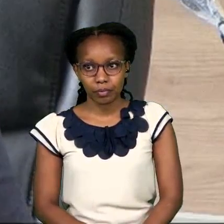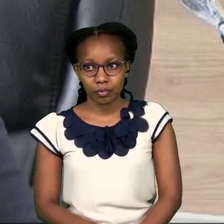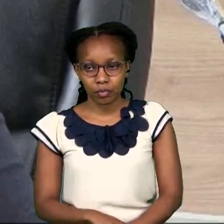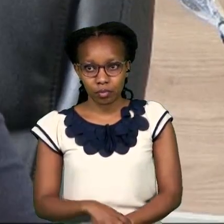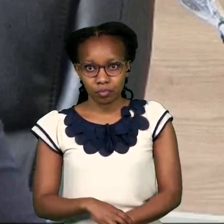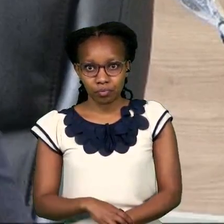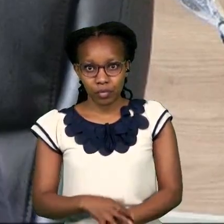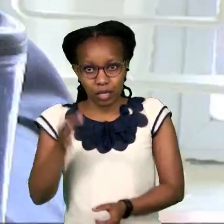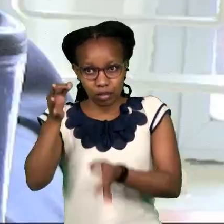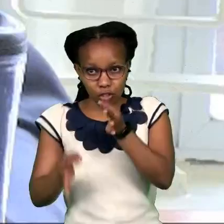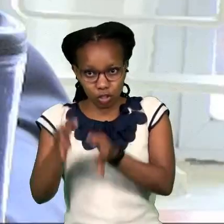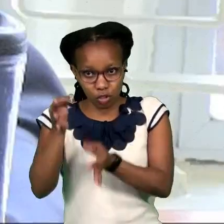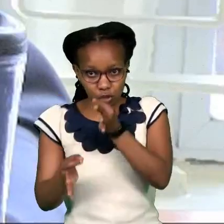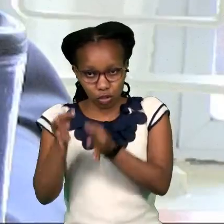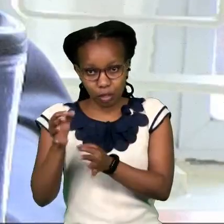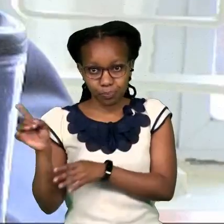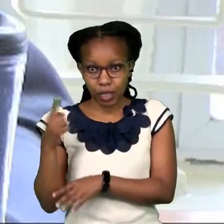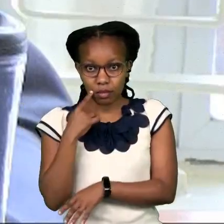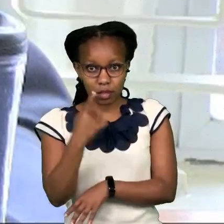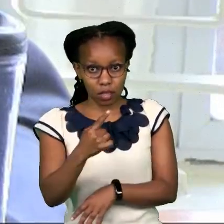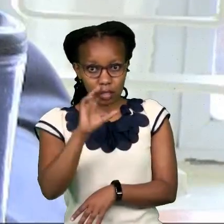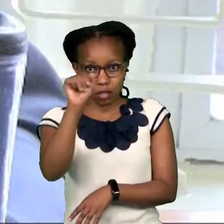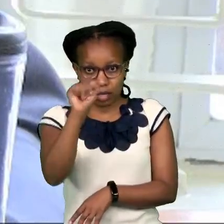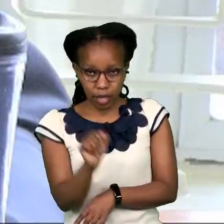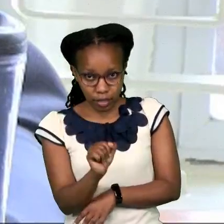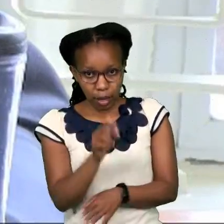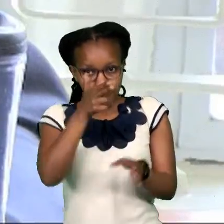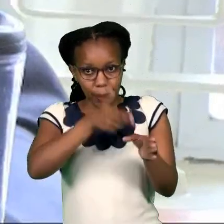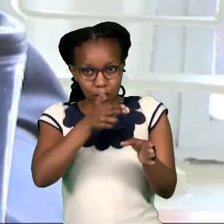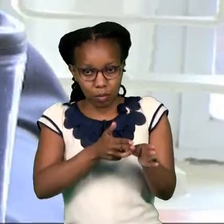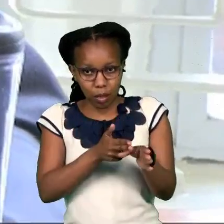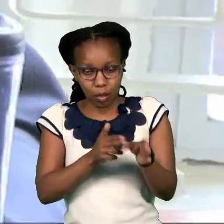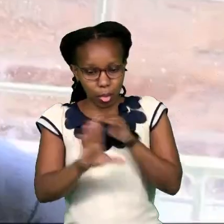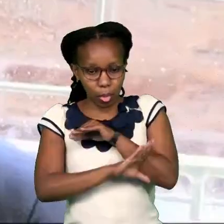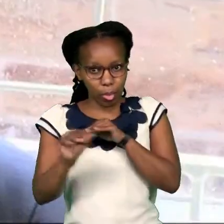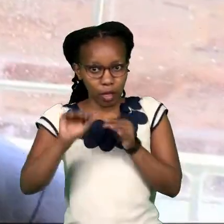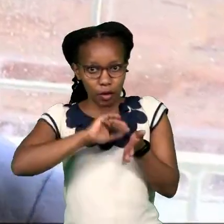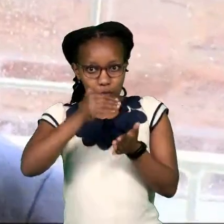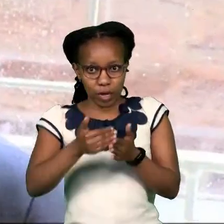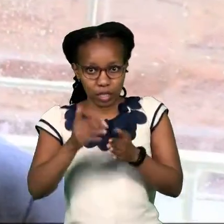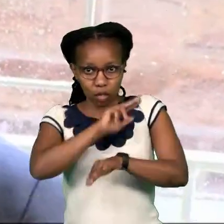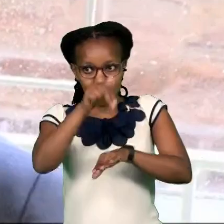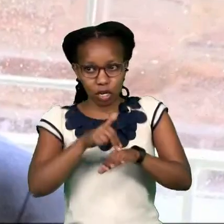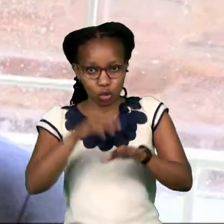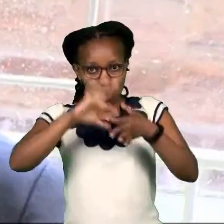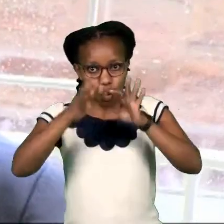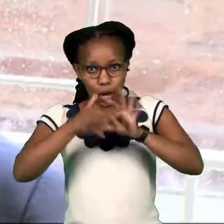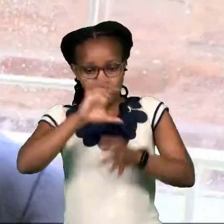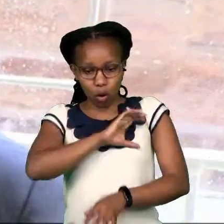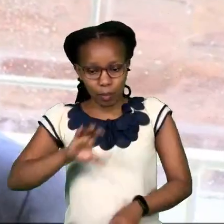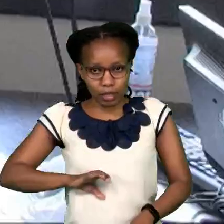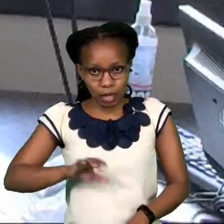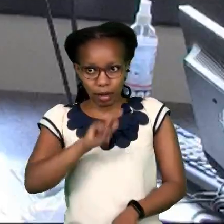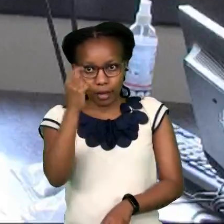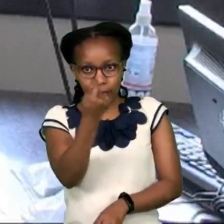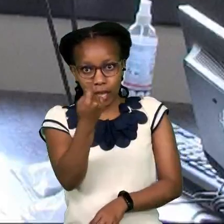Magistrate Elizabeth Juma said Wario took part in embezzlement of funds allocated to the National Olympic Committee of Kenya to